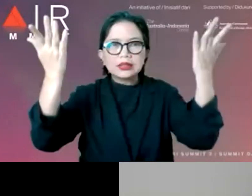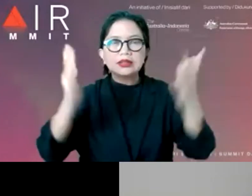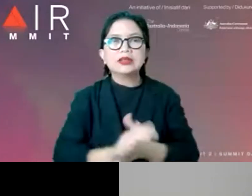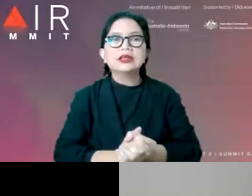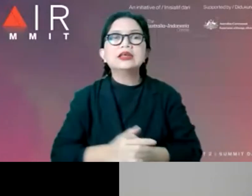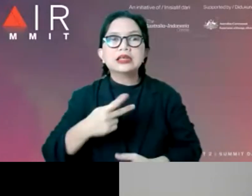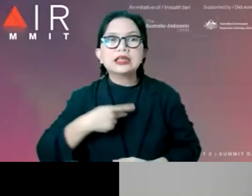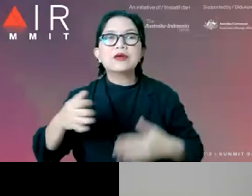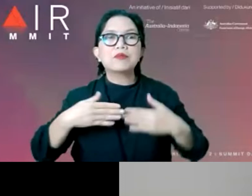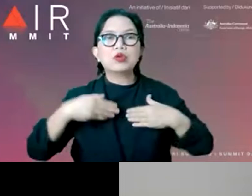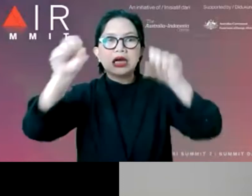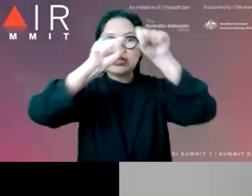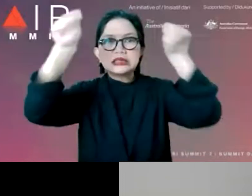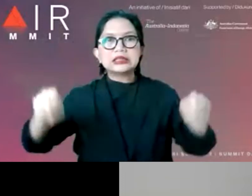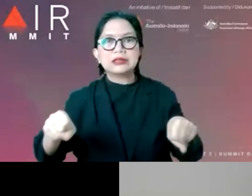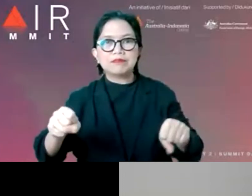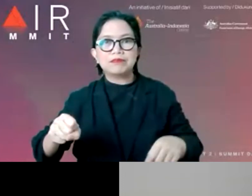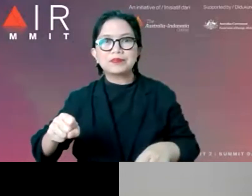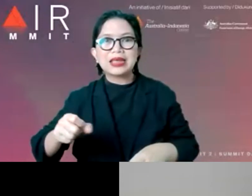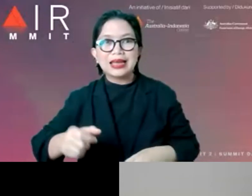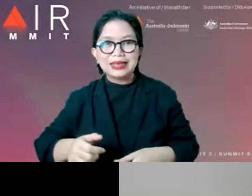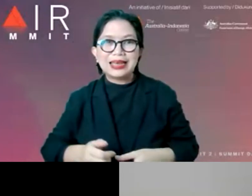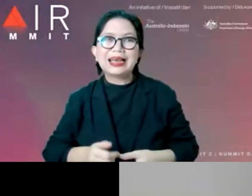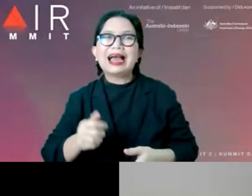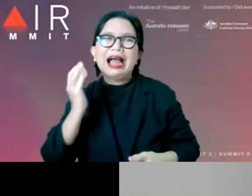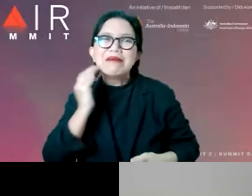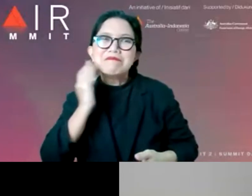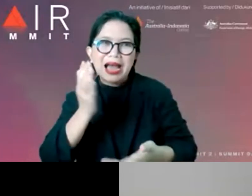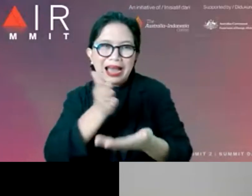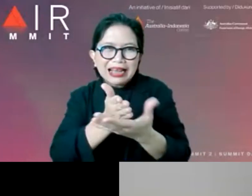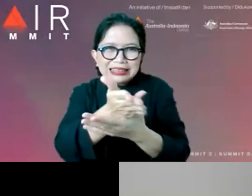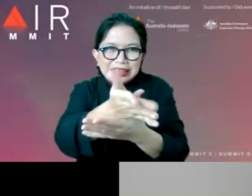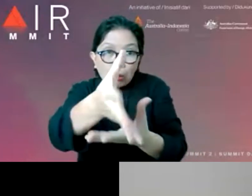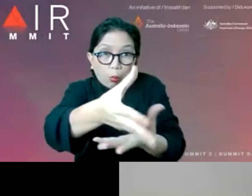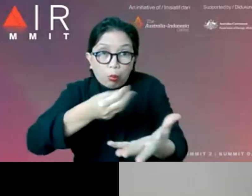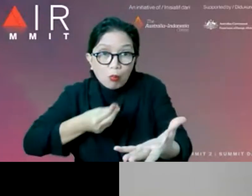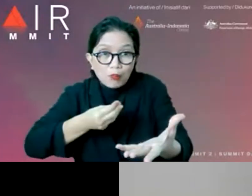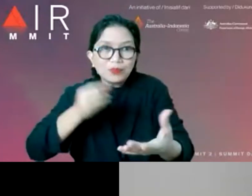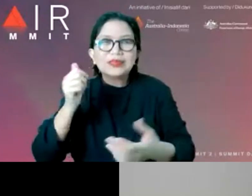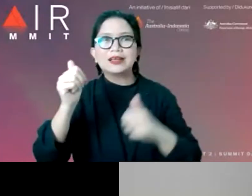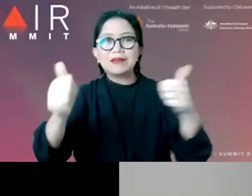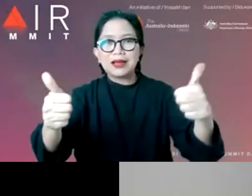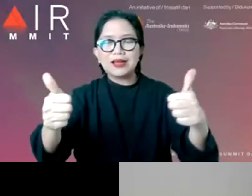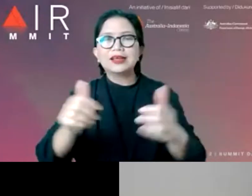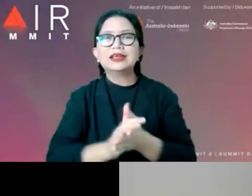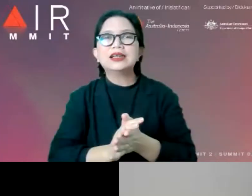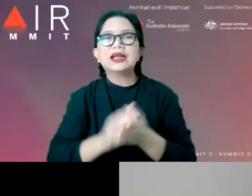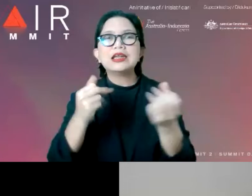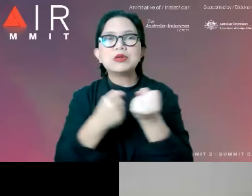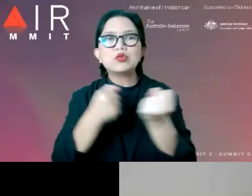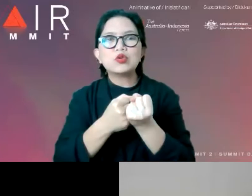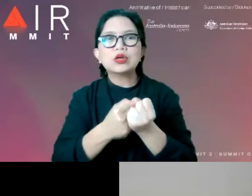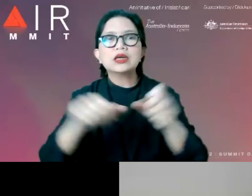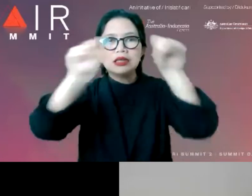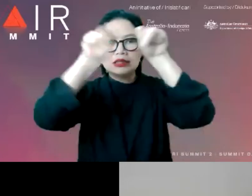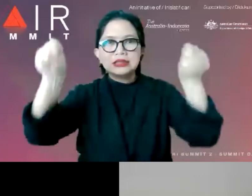system, and also to support the a more quality-based system in our health